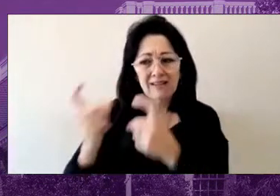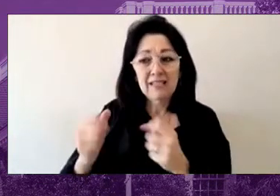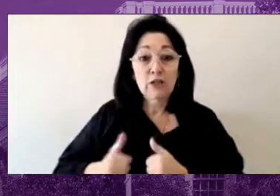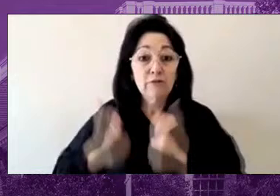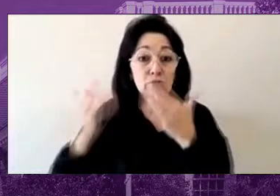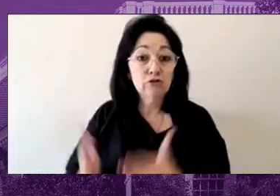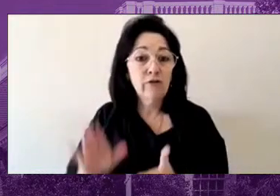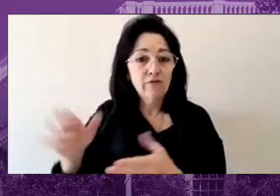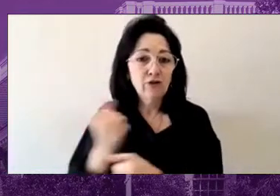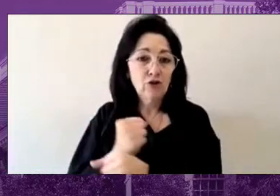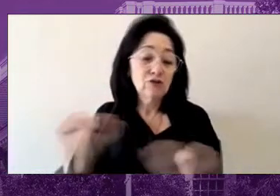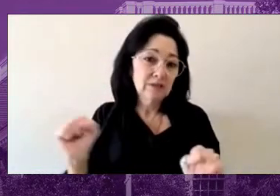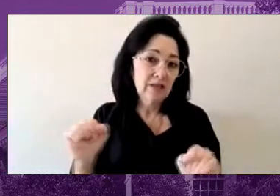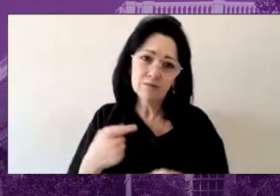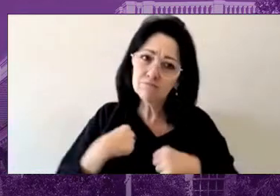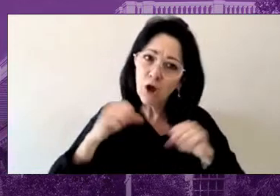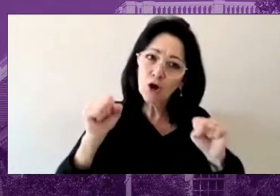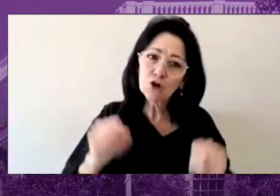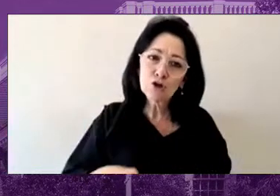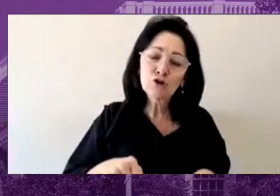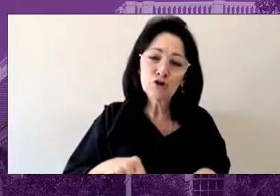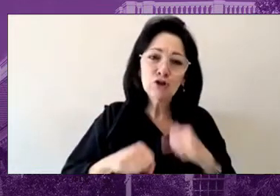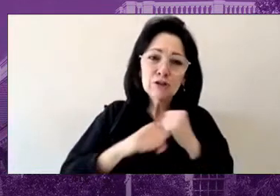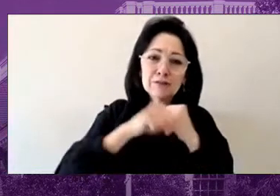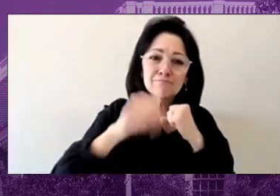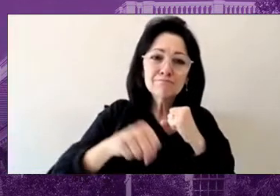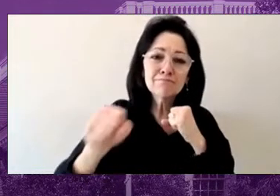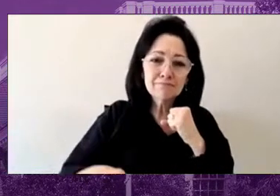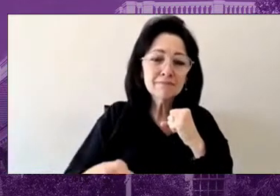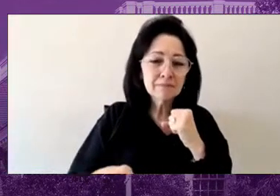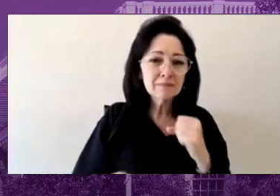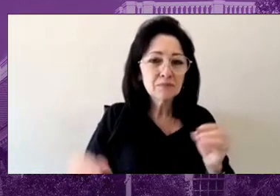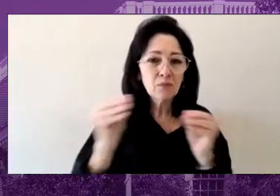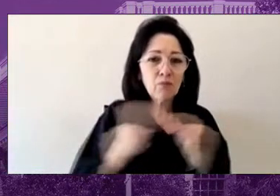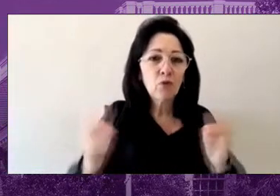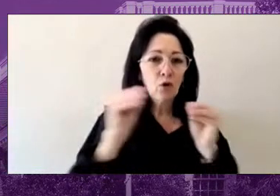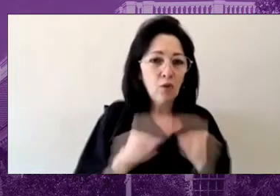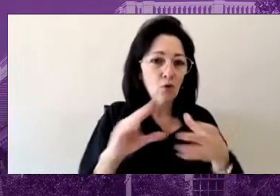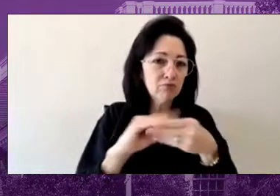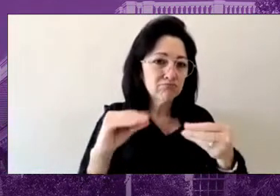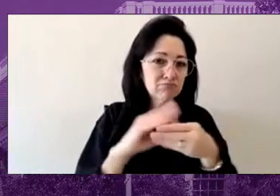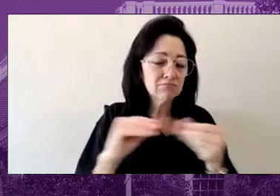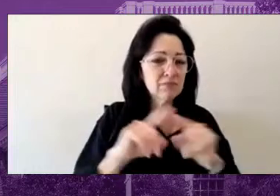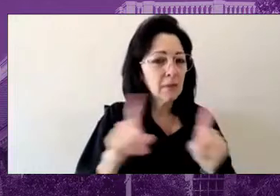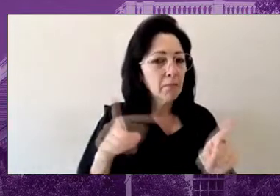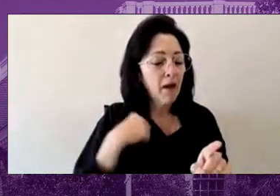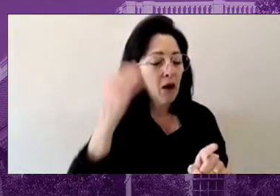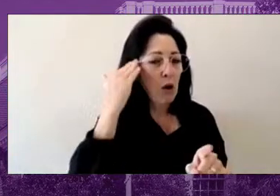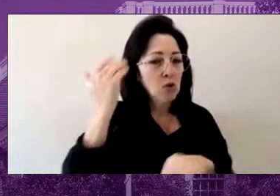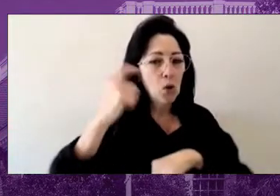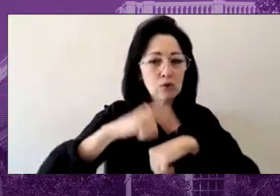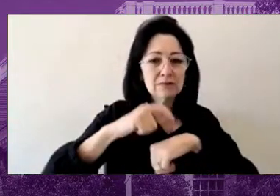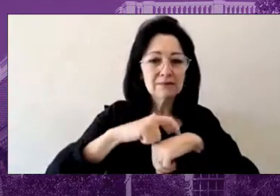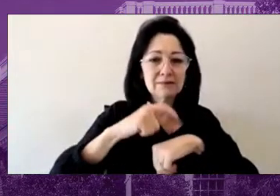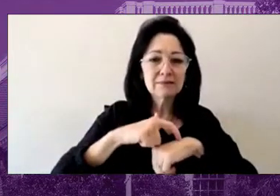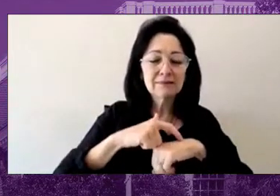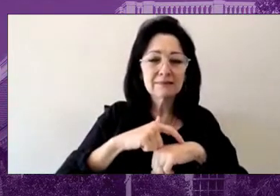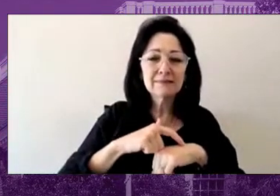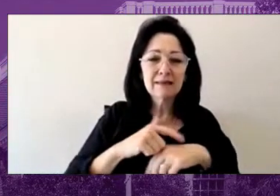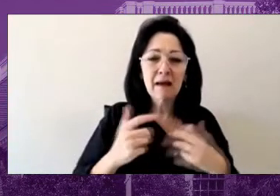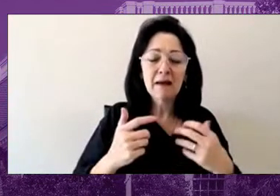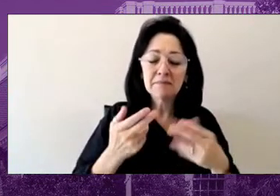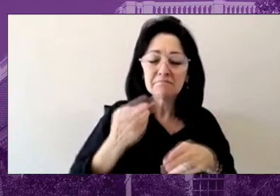go on, but in the interest of time, I'll try to wrap this up. We all know that coordinated and